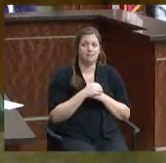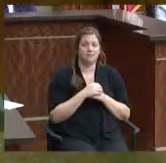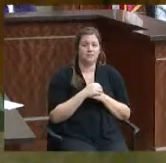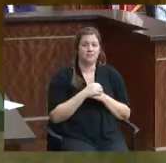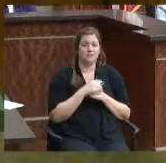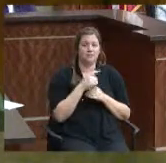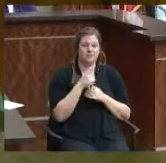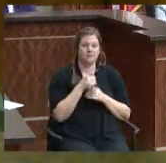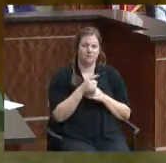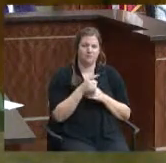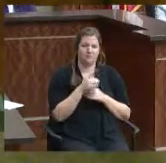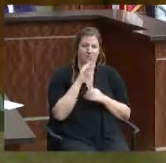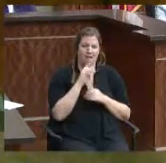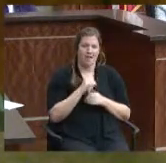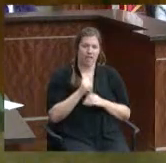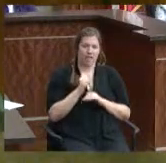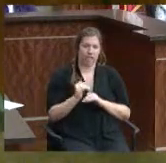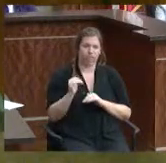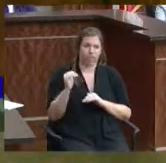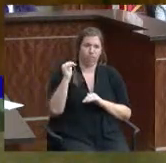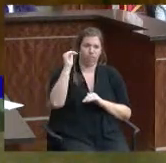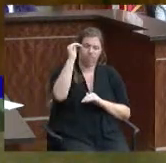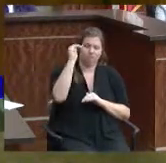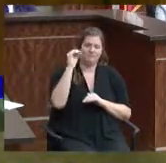she's getting way up there, so.